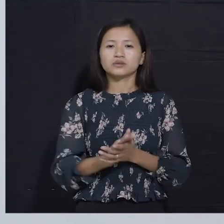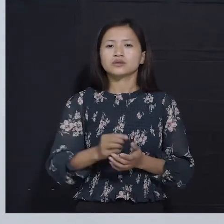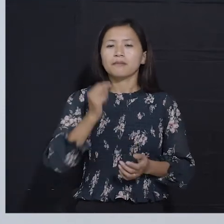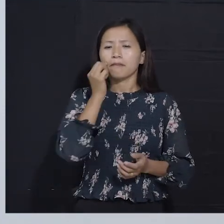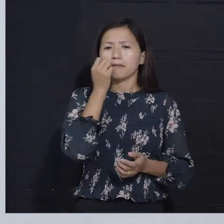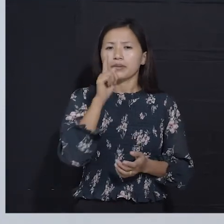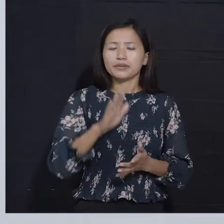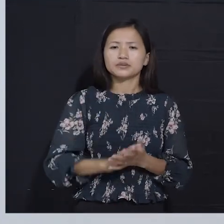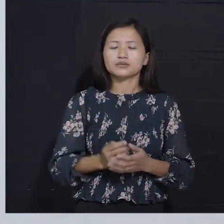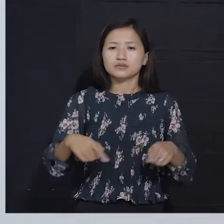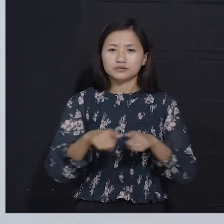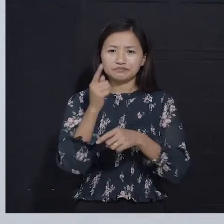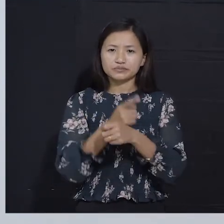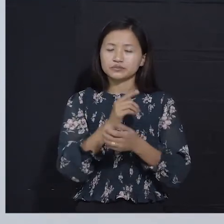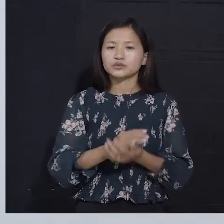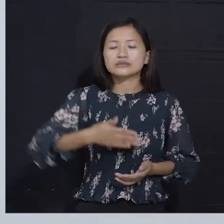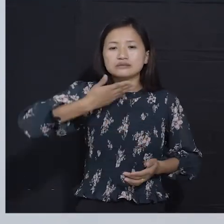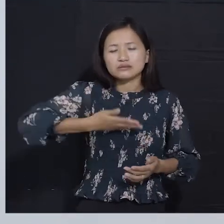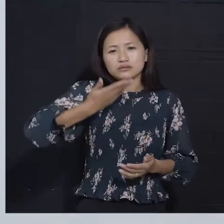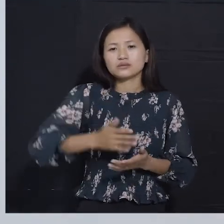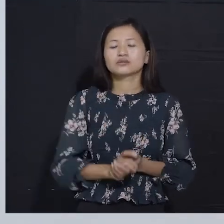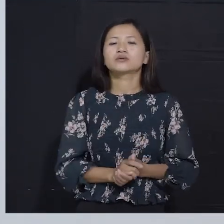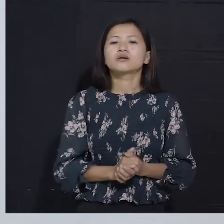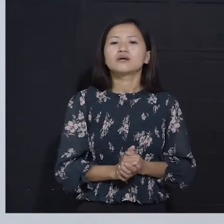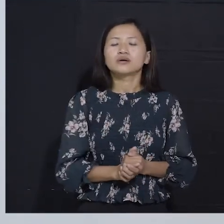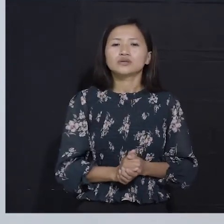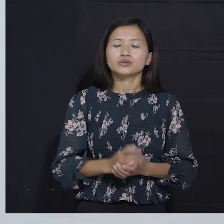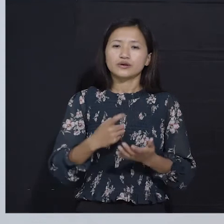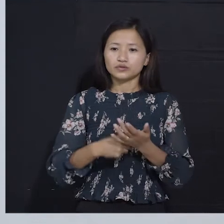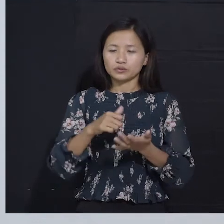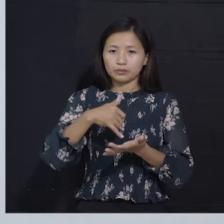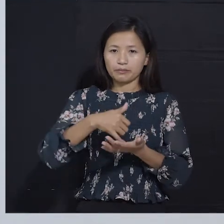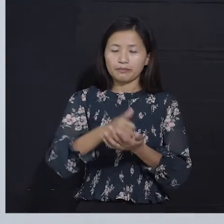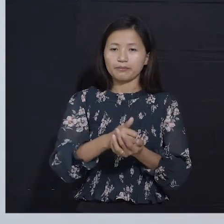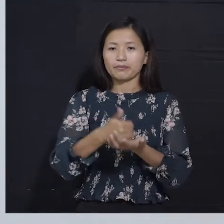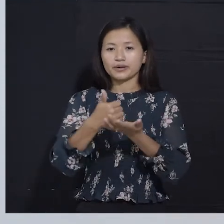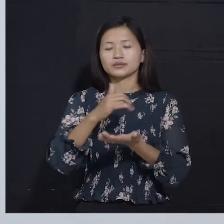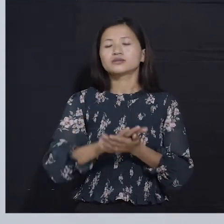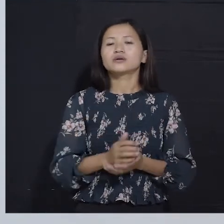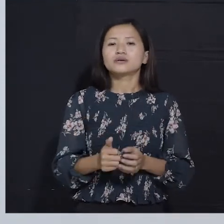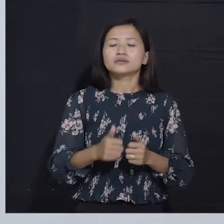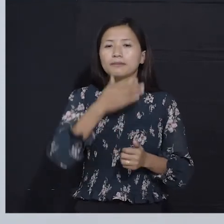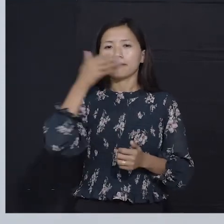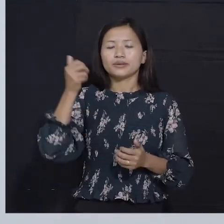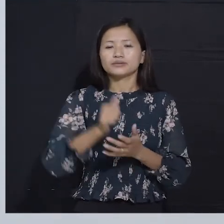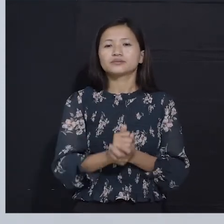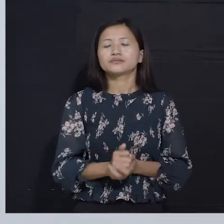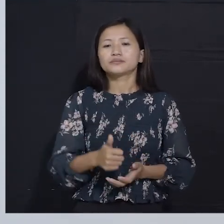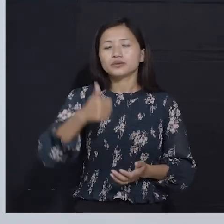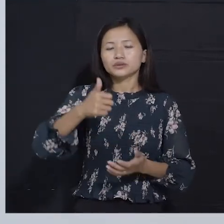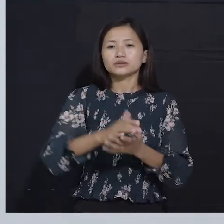because they are teaching you so that you will have a better result out of it. Okay, not only in studies,